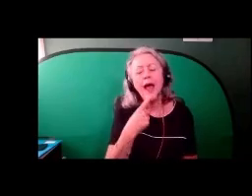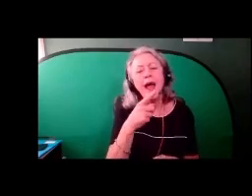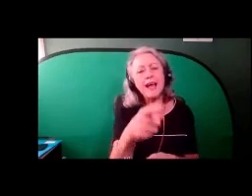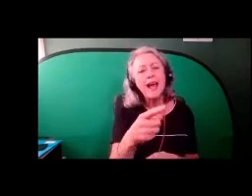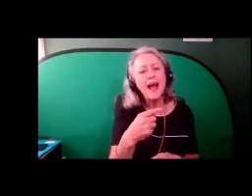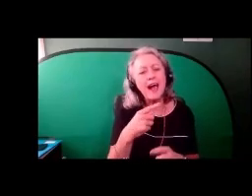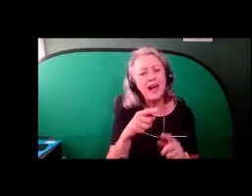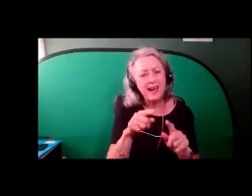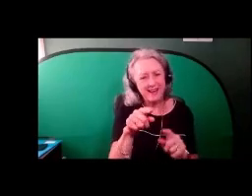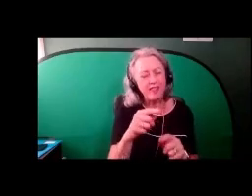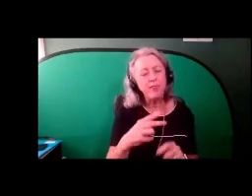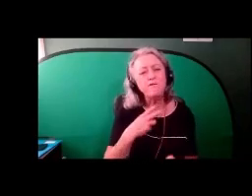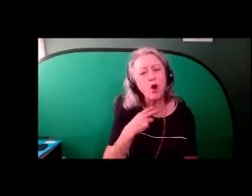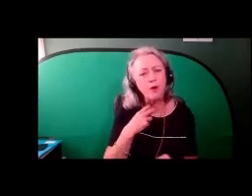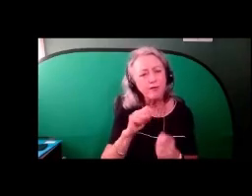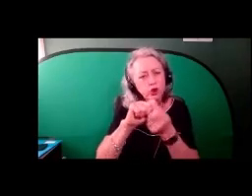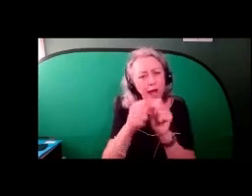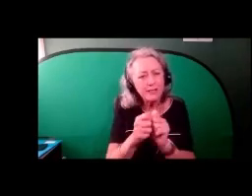gestures on your phone.